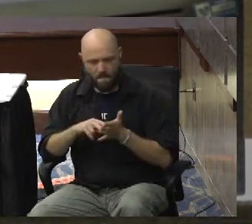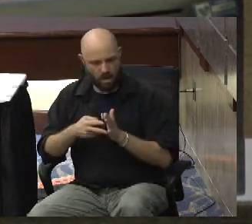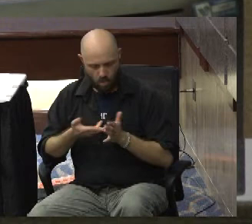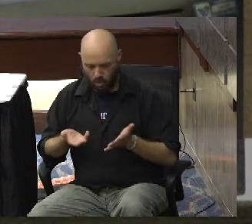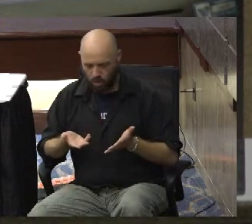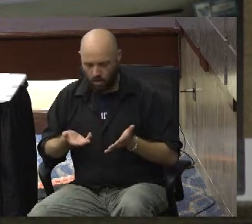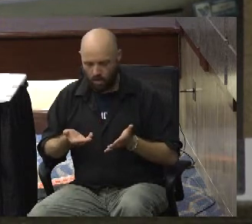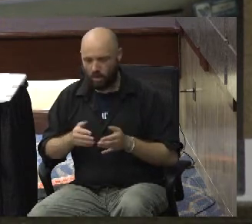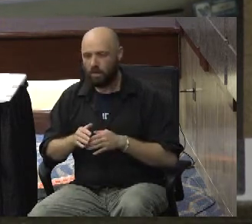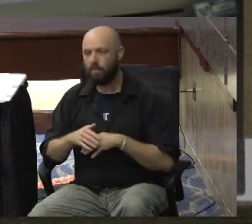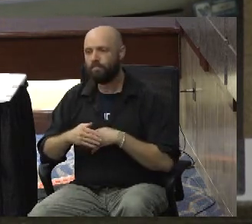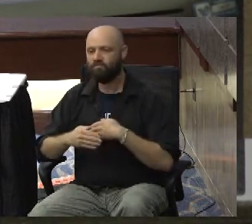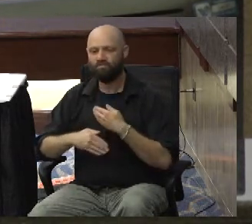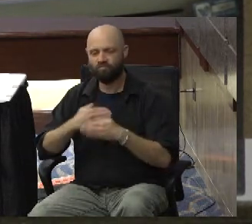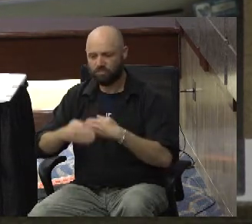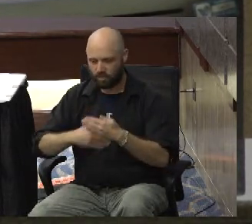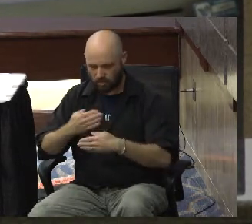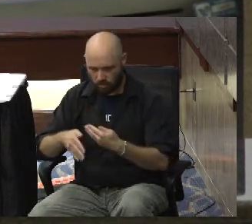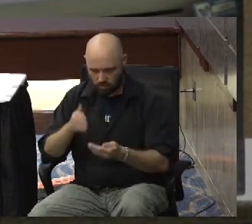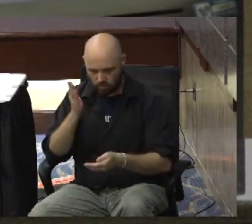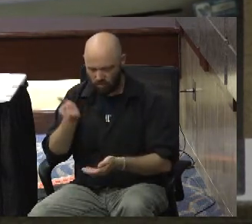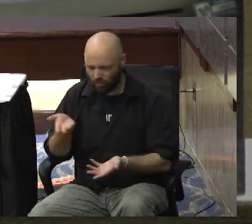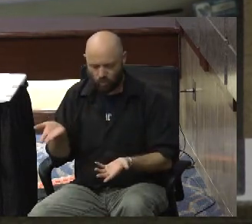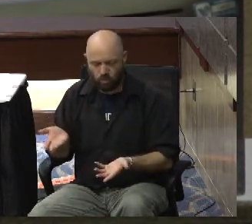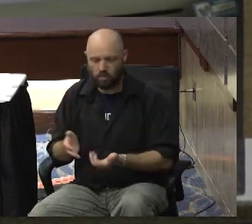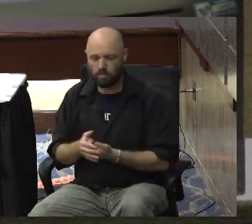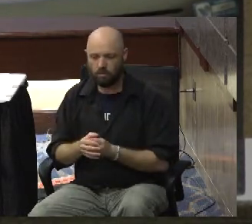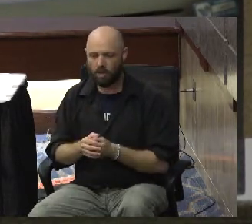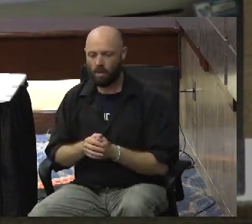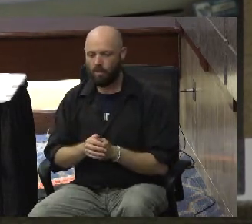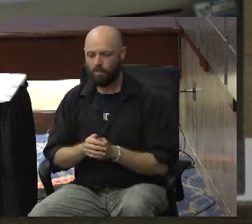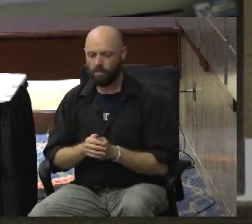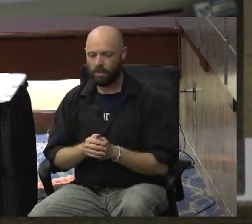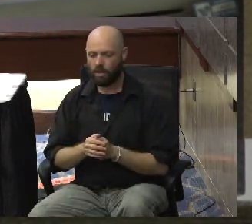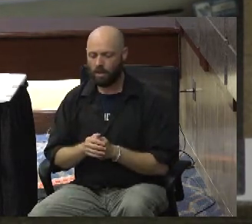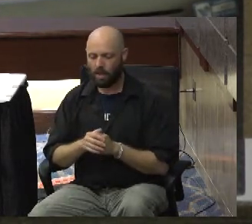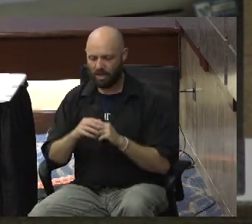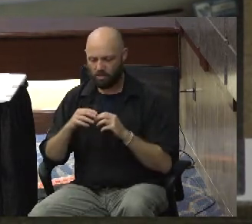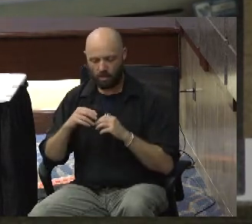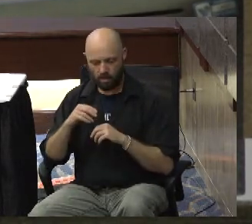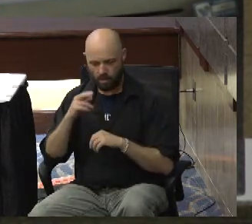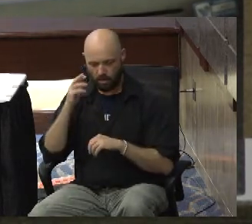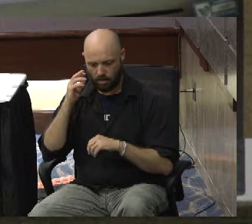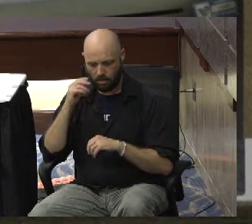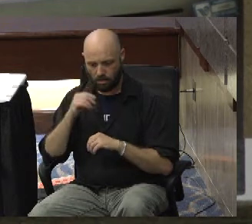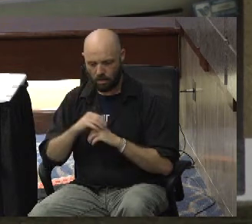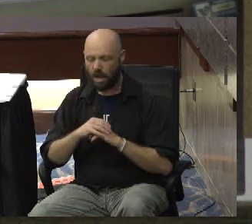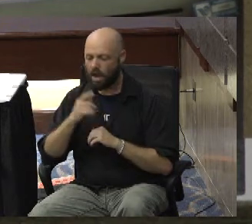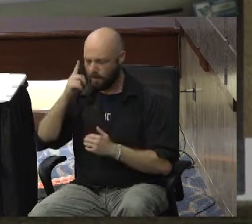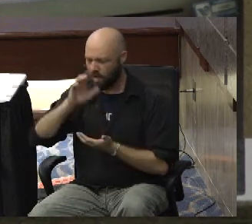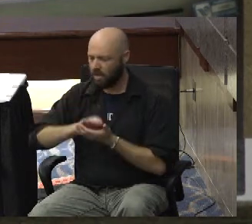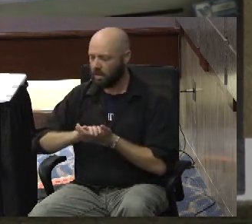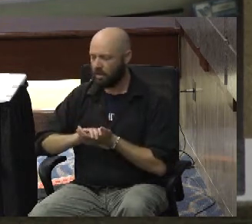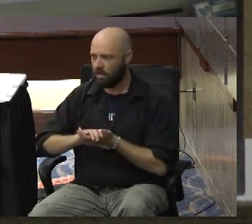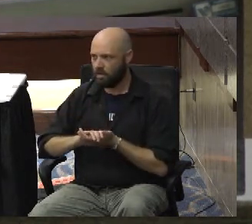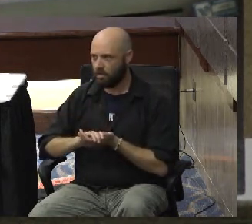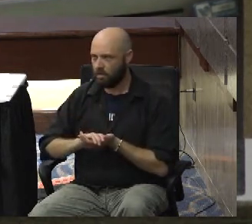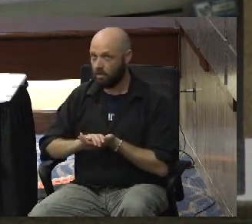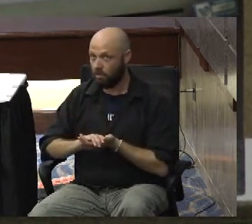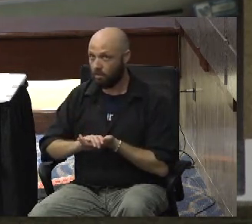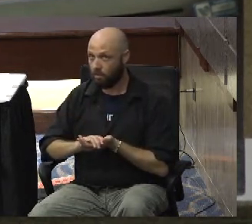of generational poverty in our community, and really think through the implications of this, I do believe that